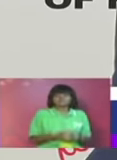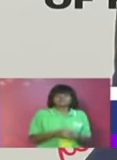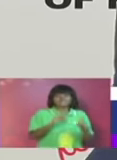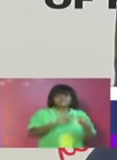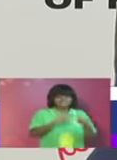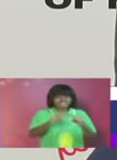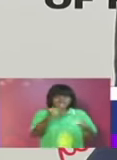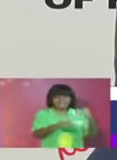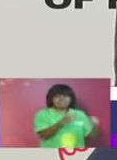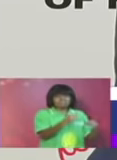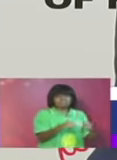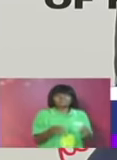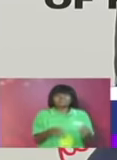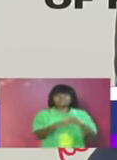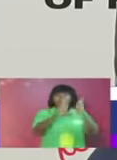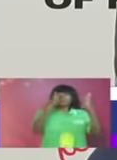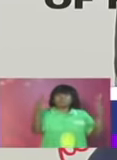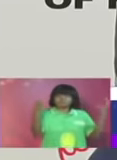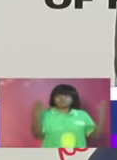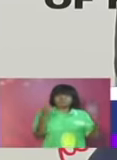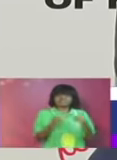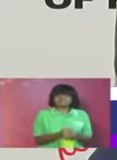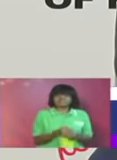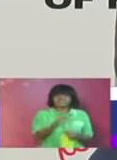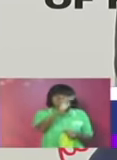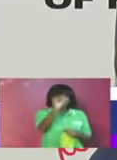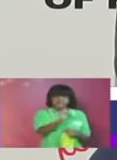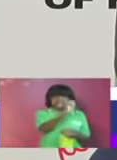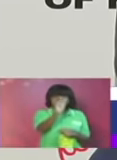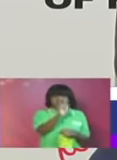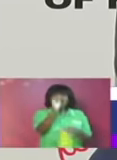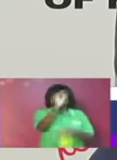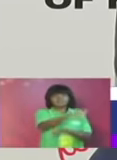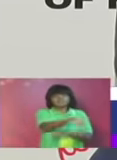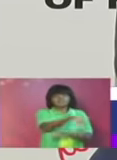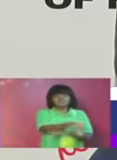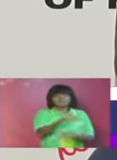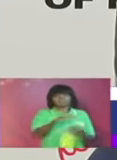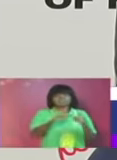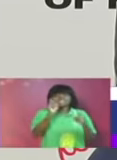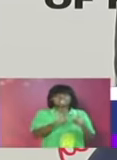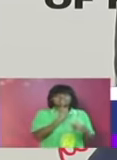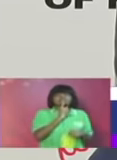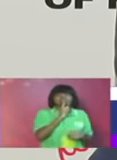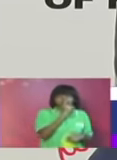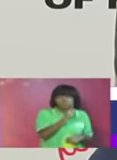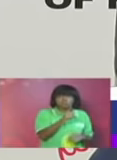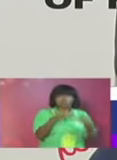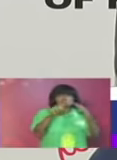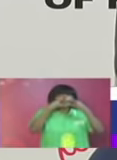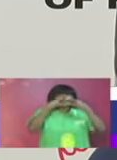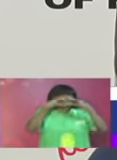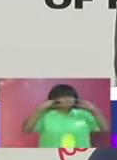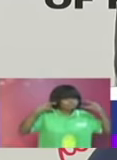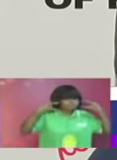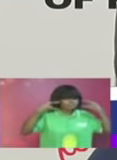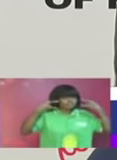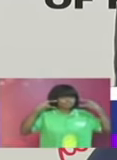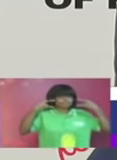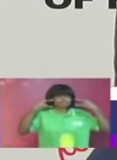booths to ensure that masking is there and that social